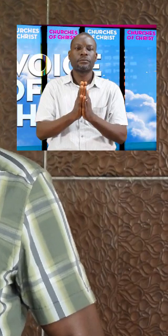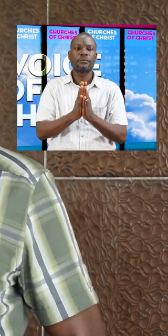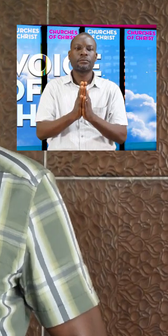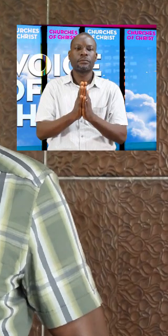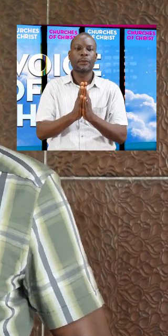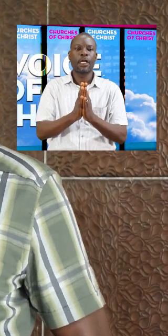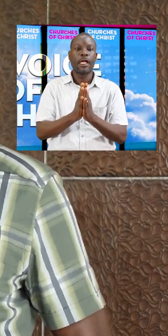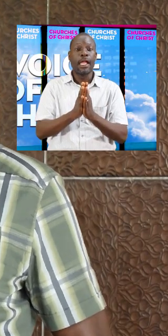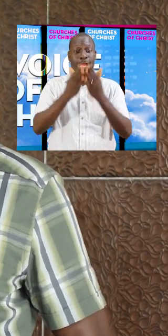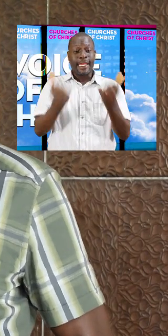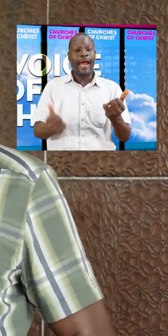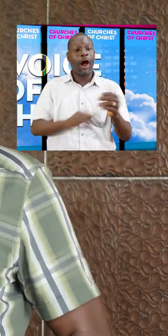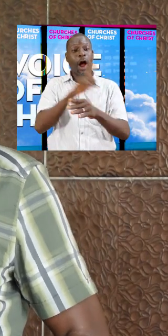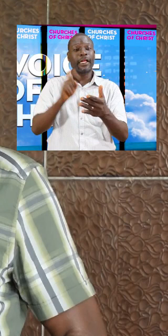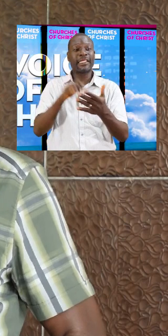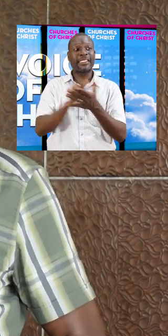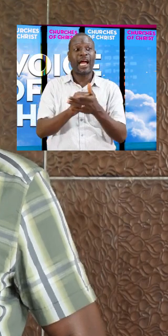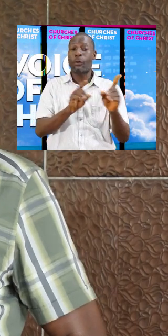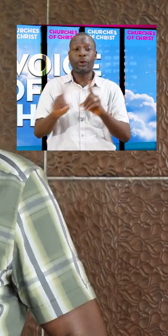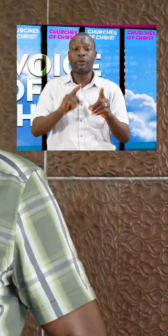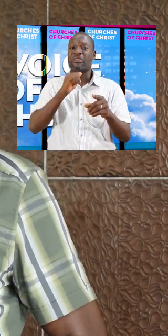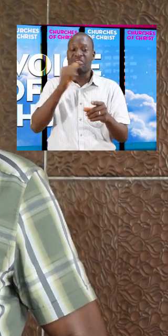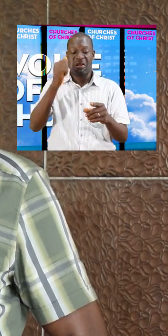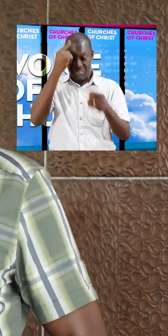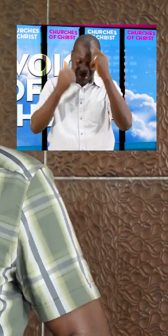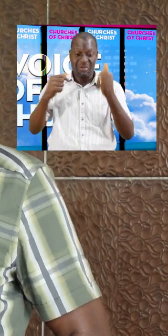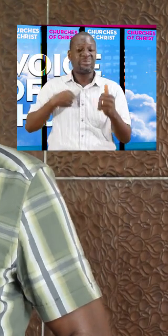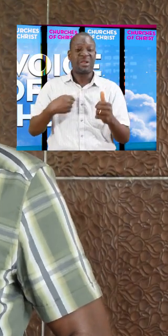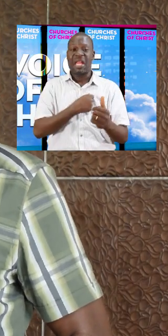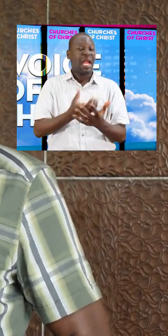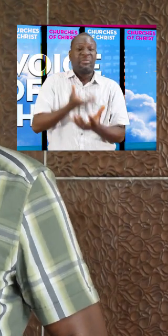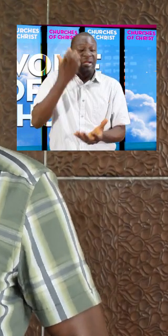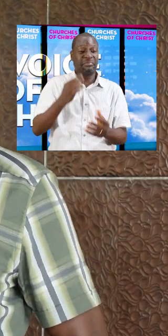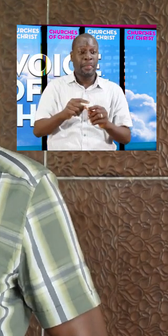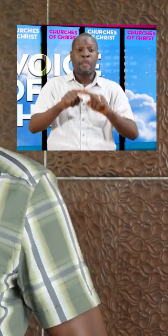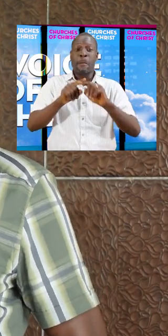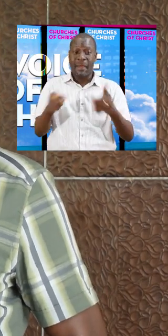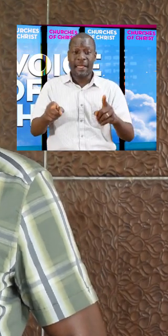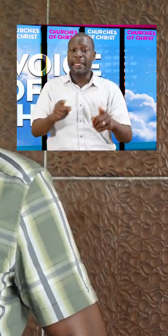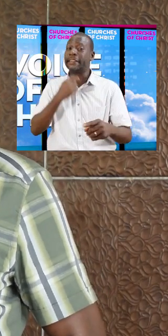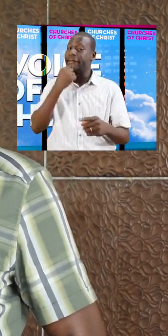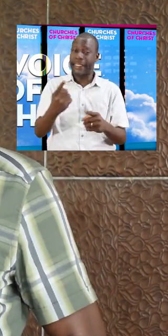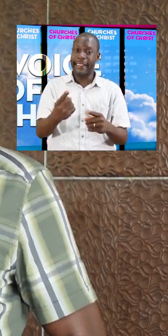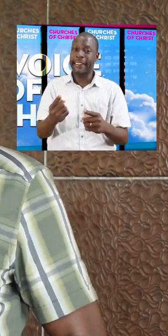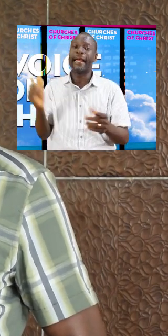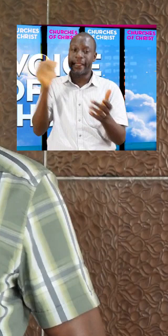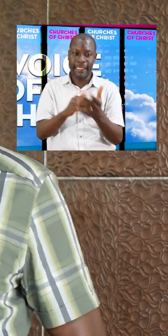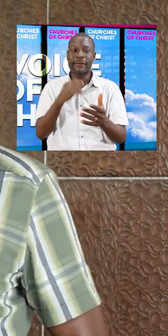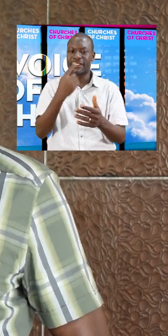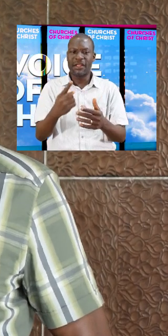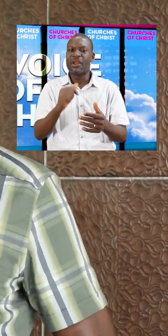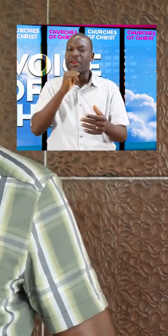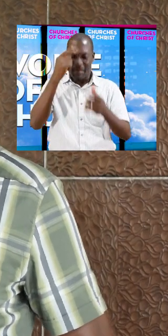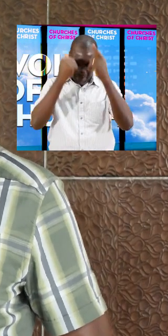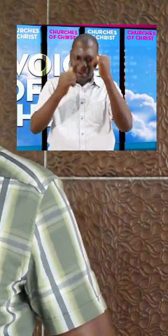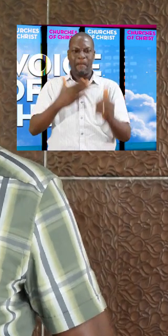We are ye, you know, and ye a hooter be an ayan, sir. Maka and a missus will be you, sir. And yes, I may be